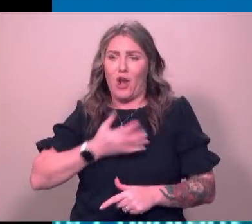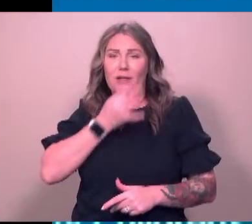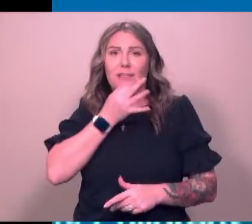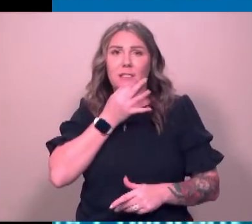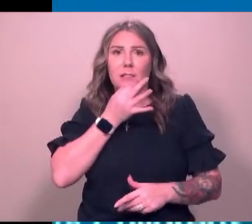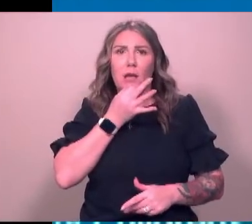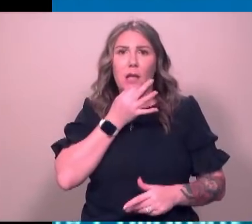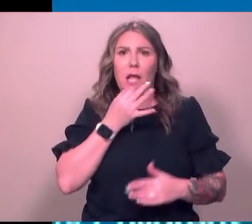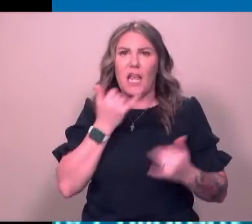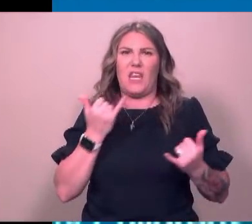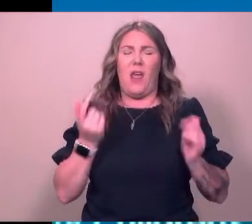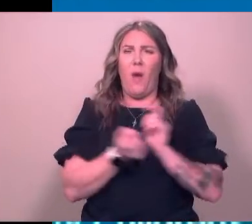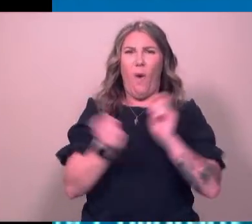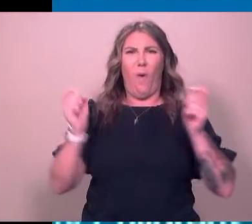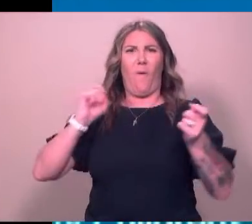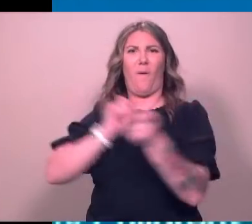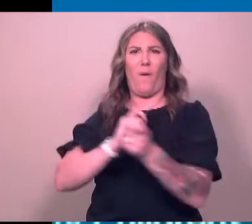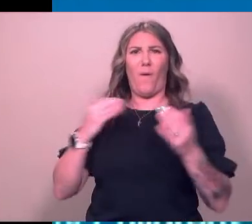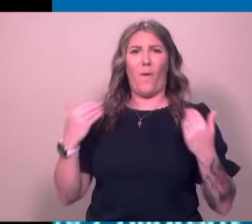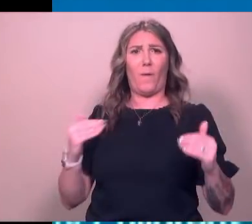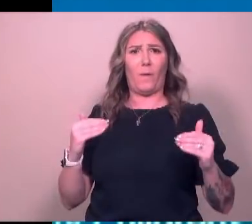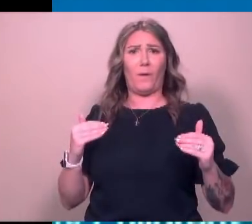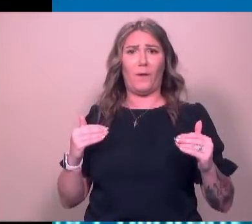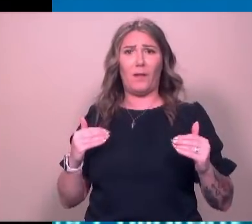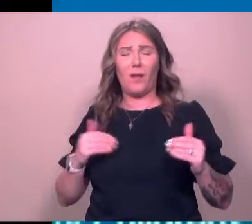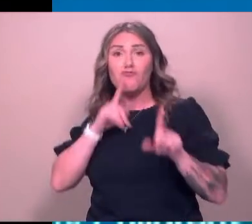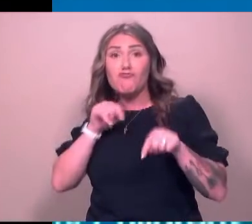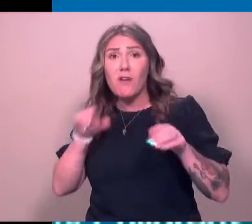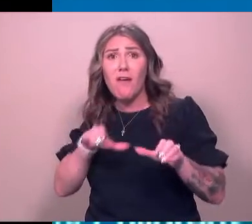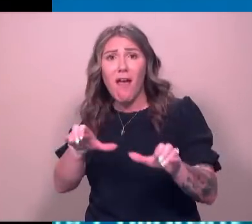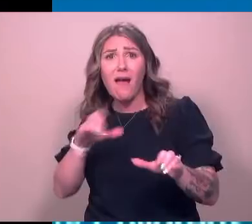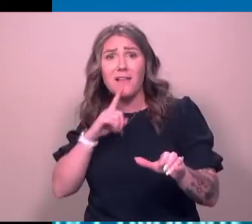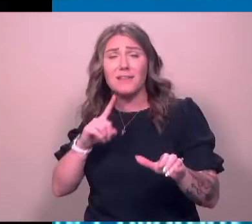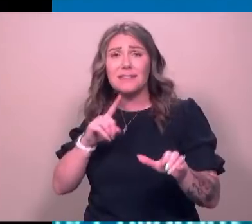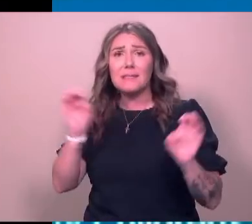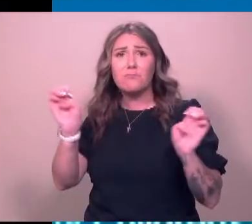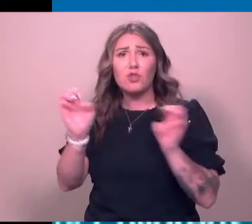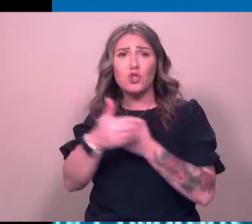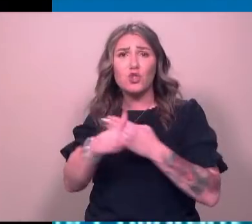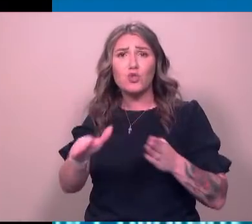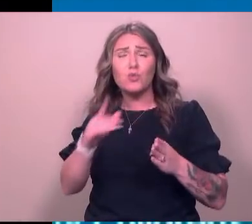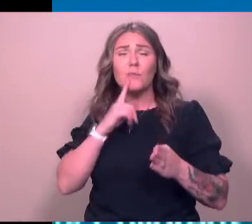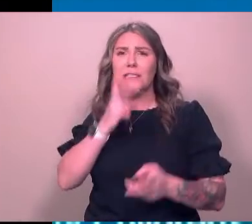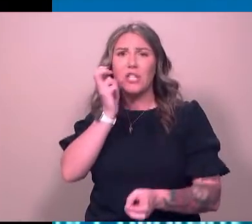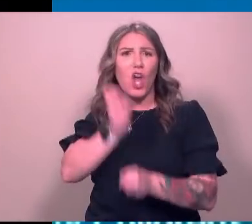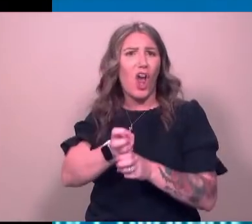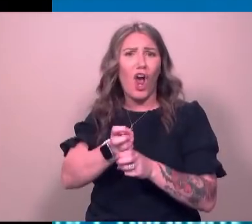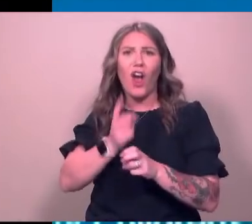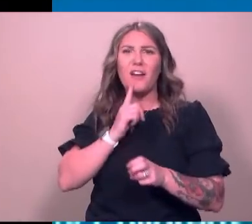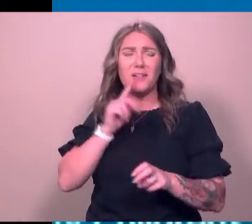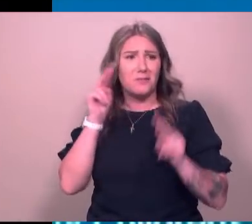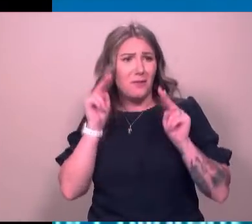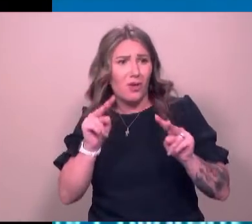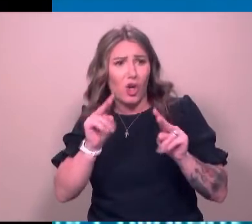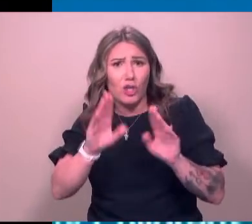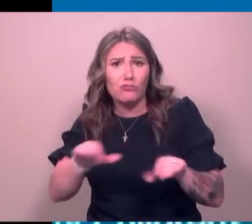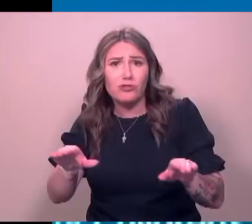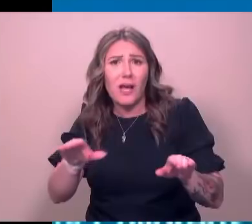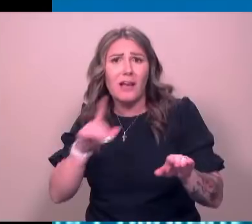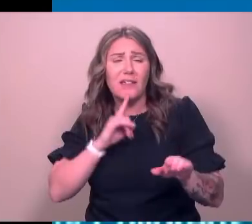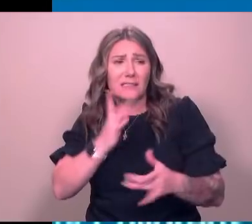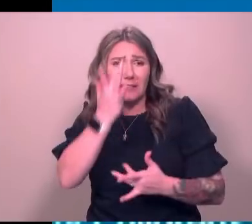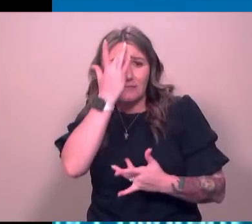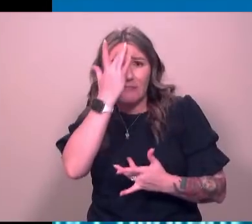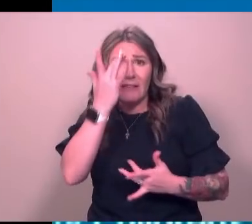entire 180 now, and we are reacting to this in the emergency department, and it is hard to look at a child that is